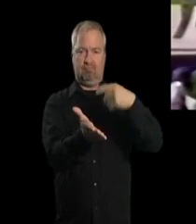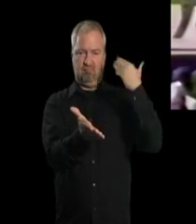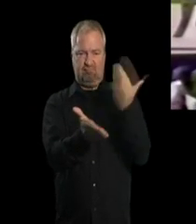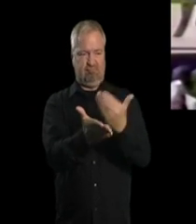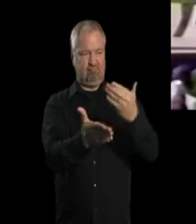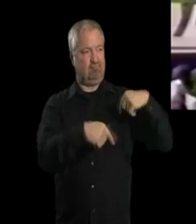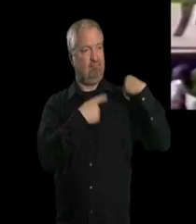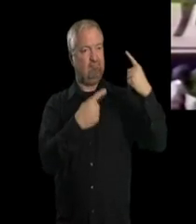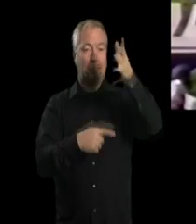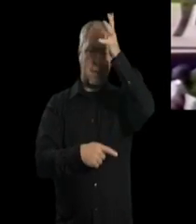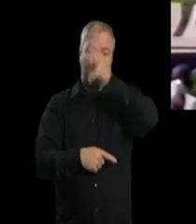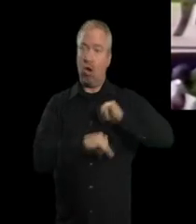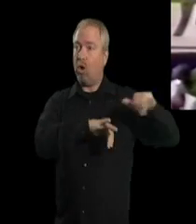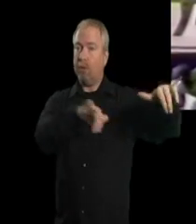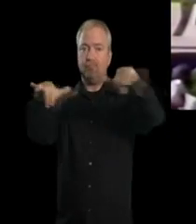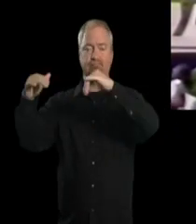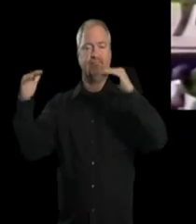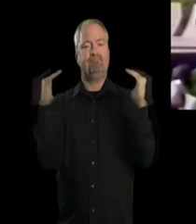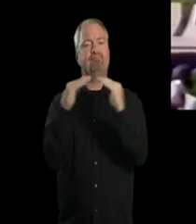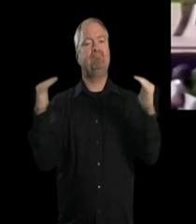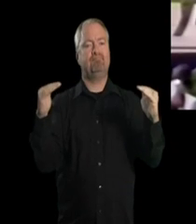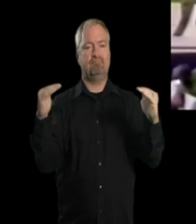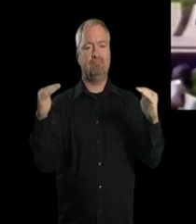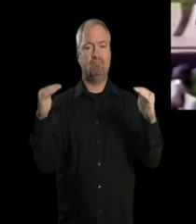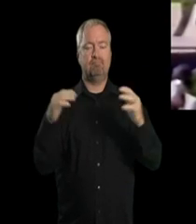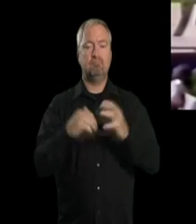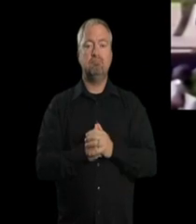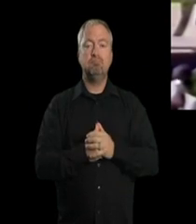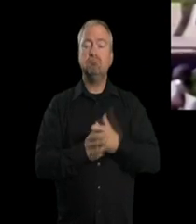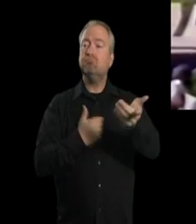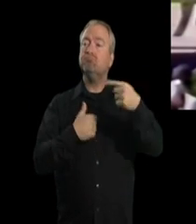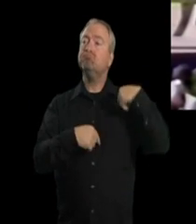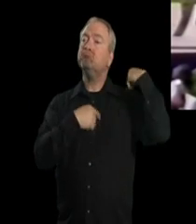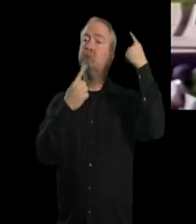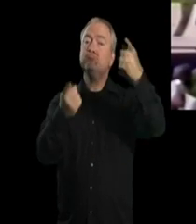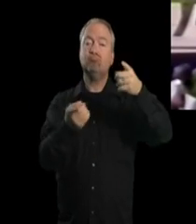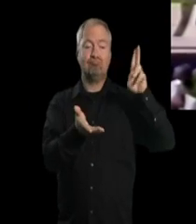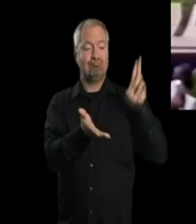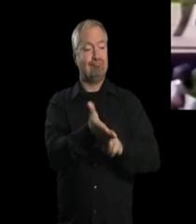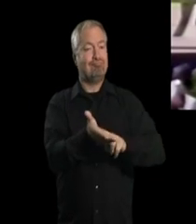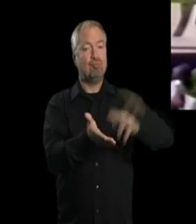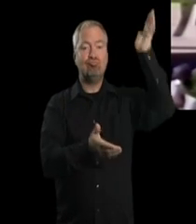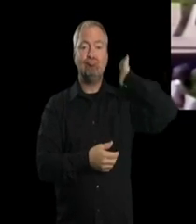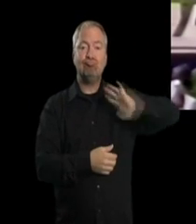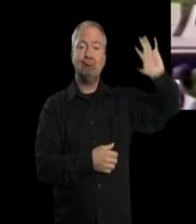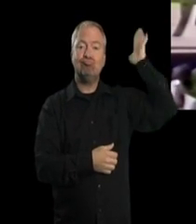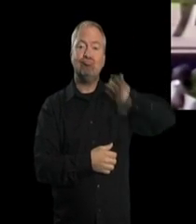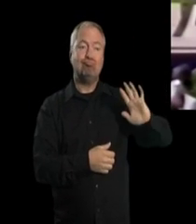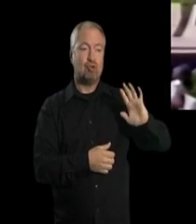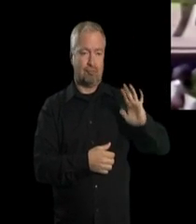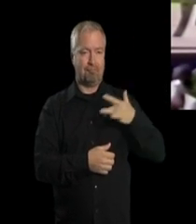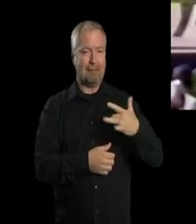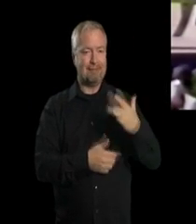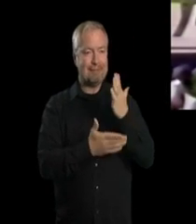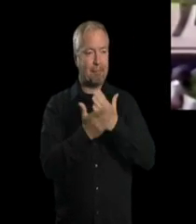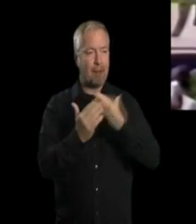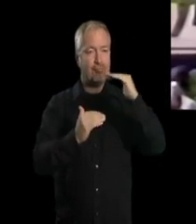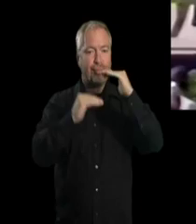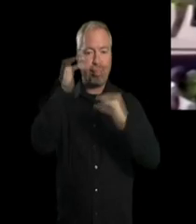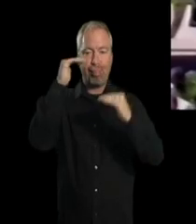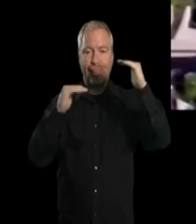be self-evident, that all men are created equal, that they are endowed by their Creator with